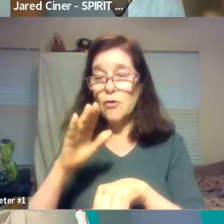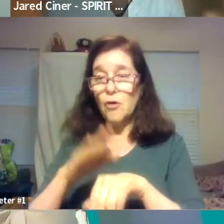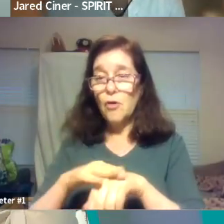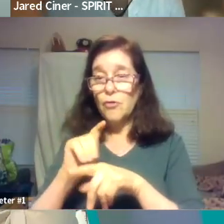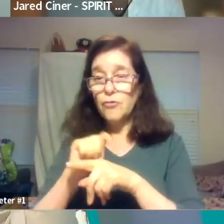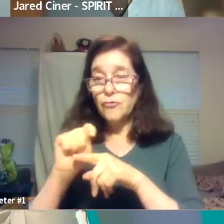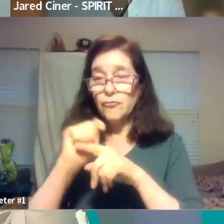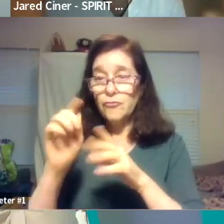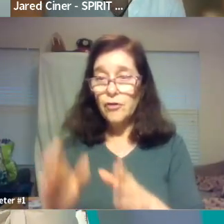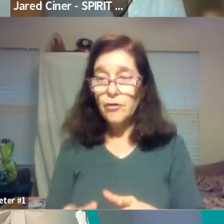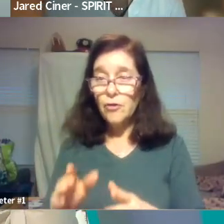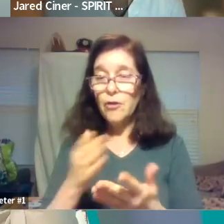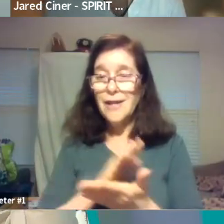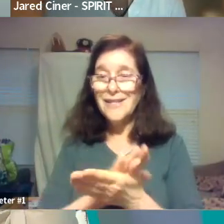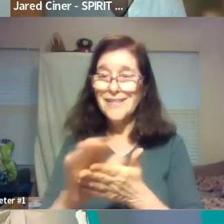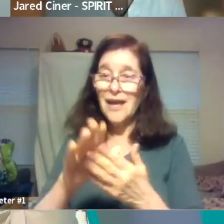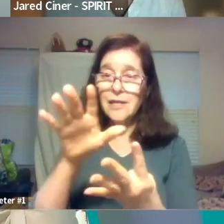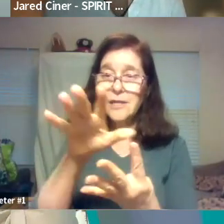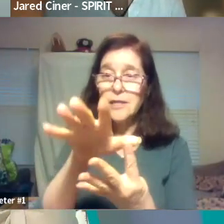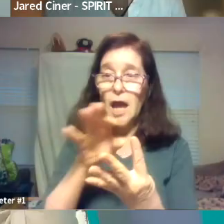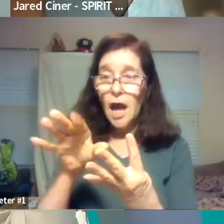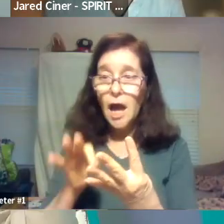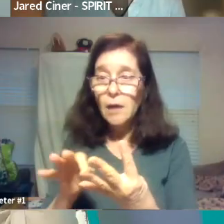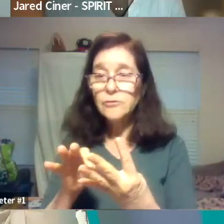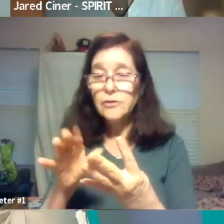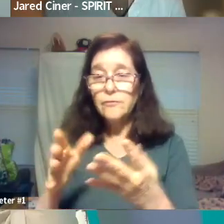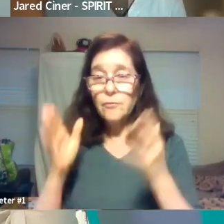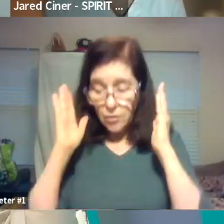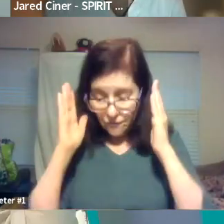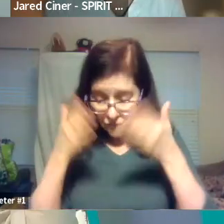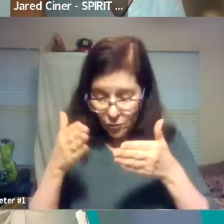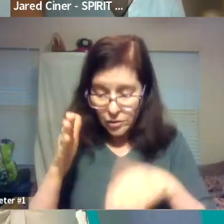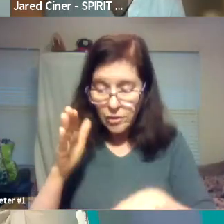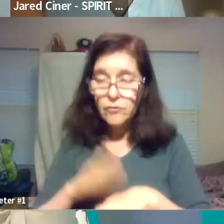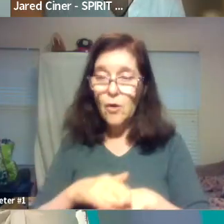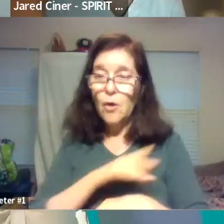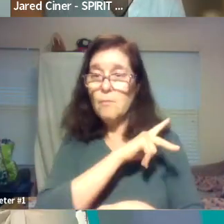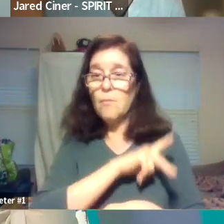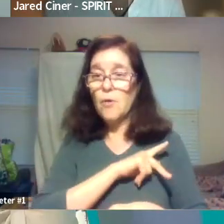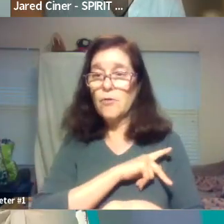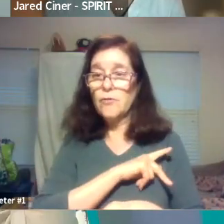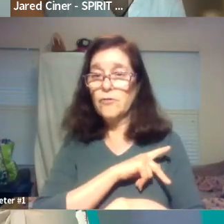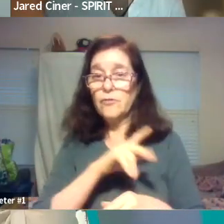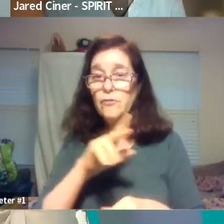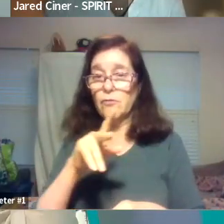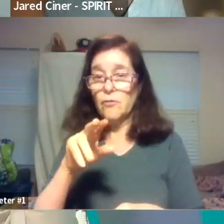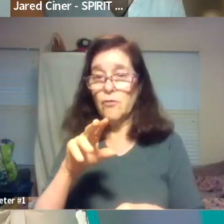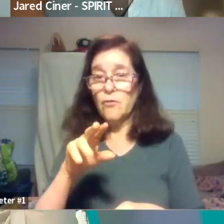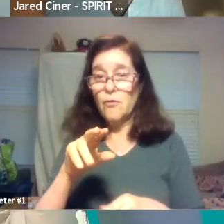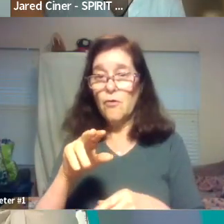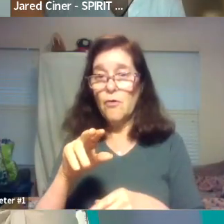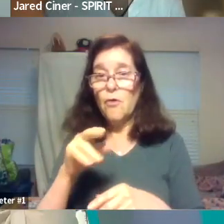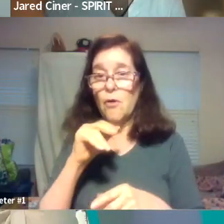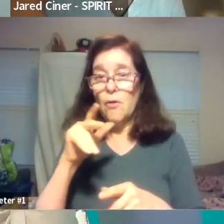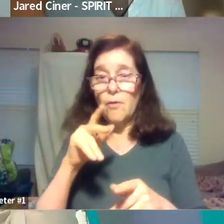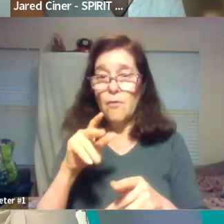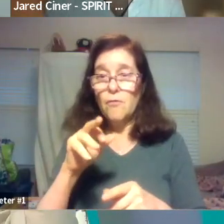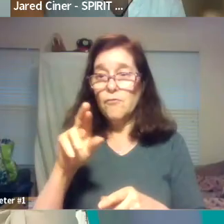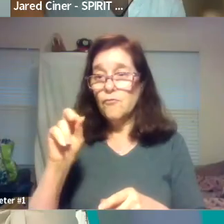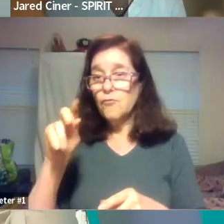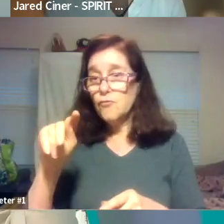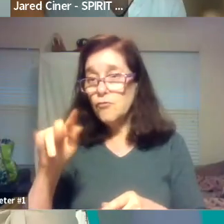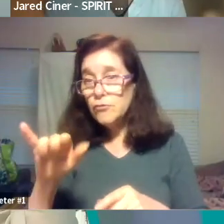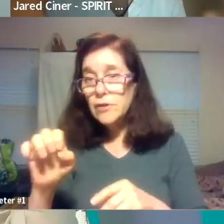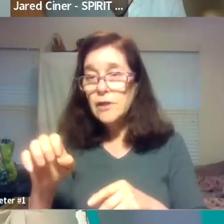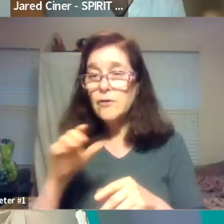who want to focus more on their personal fitness routine, or people who are less comfortable in group settings and want to have a